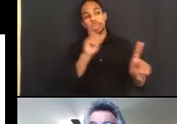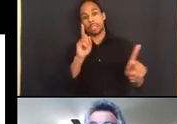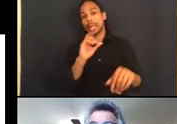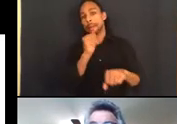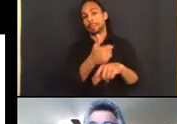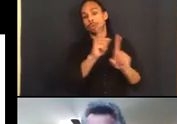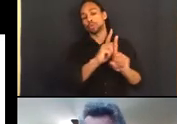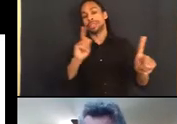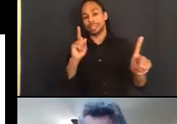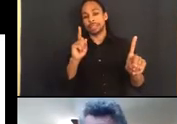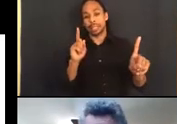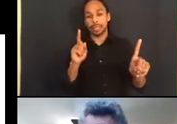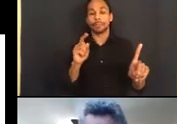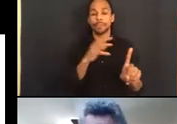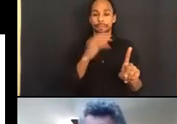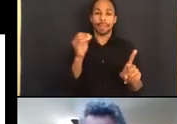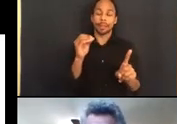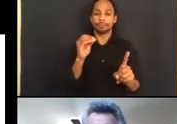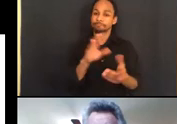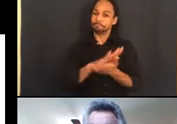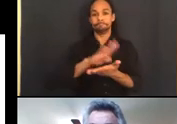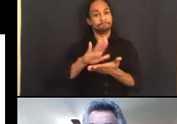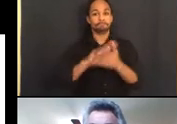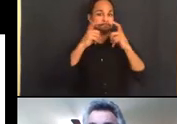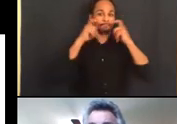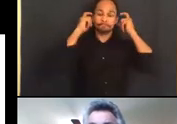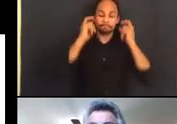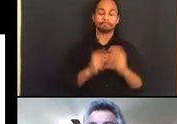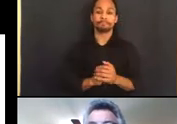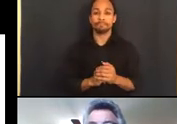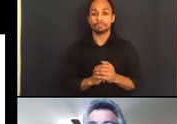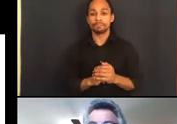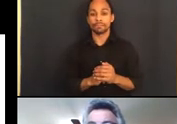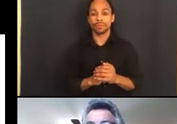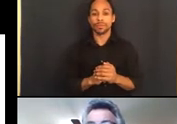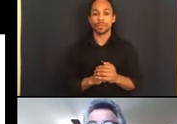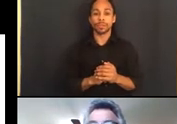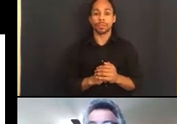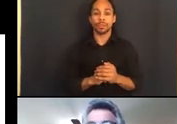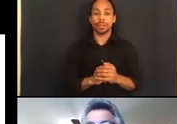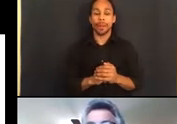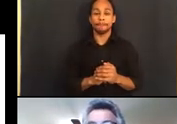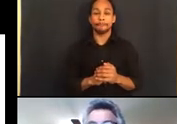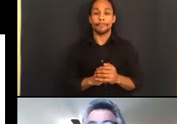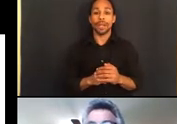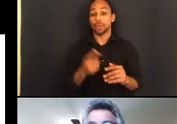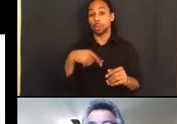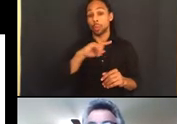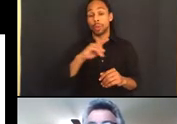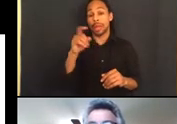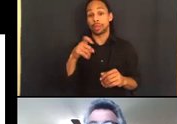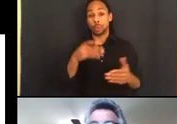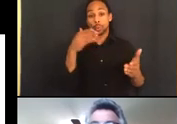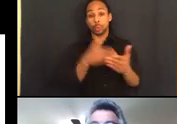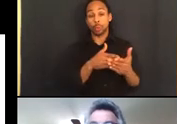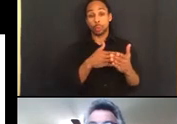We petitioned the state government for binding rules. It was not forthcoming. So a week ago, we sued the state